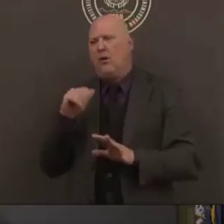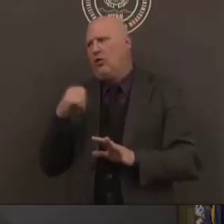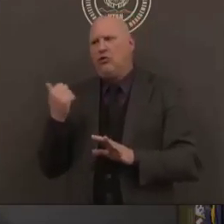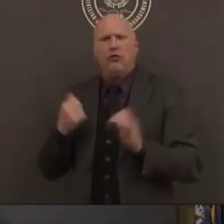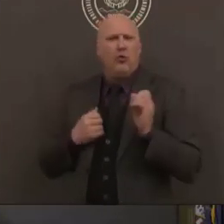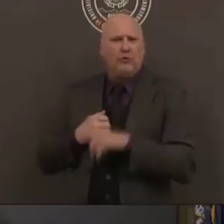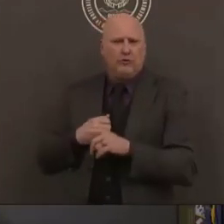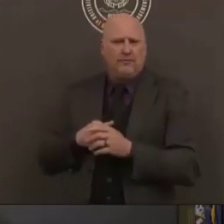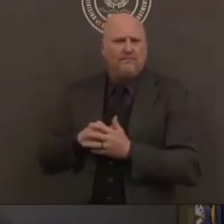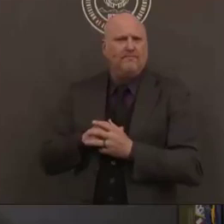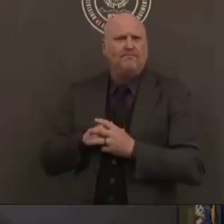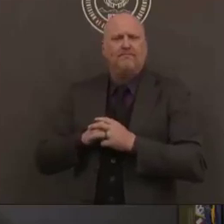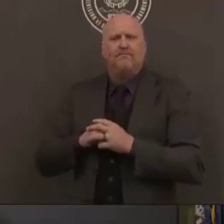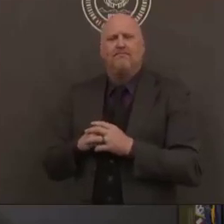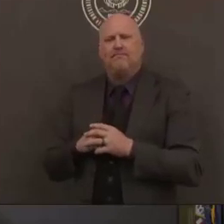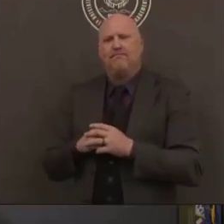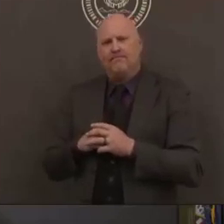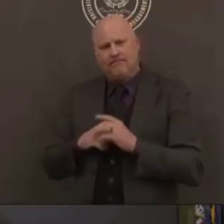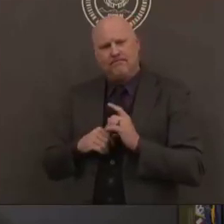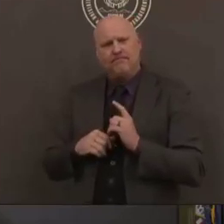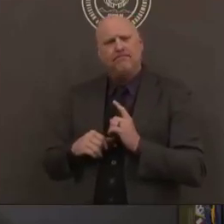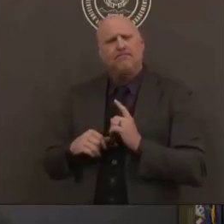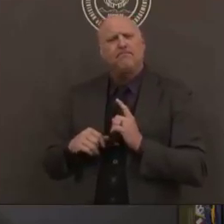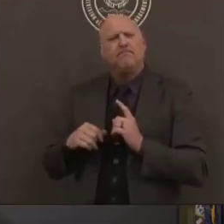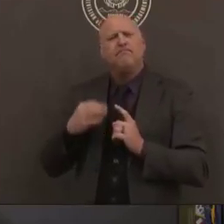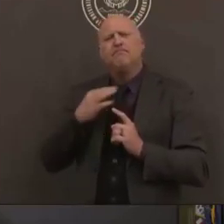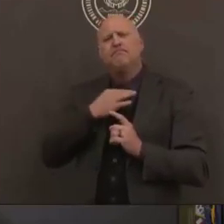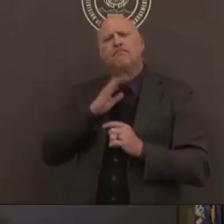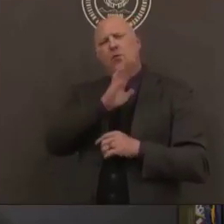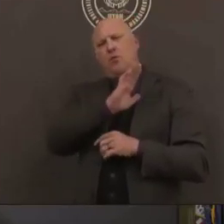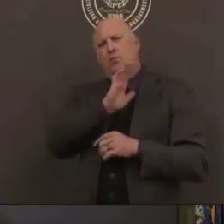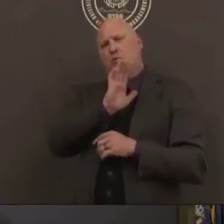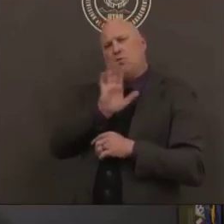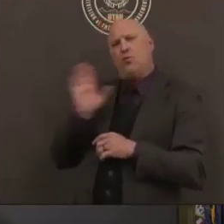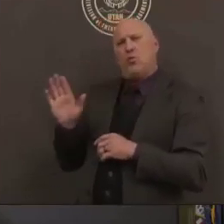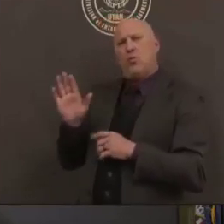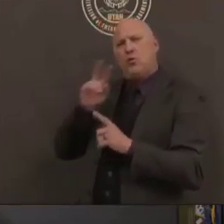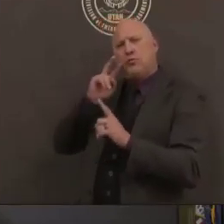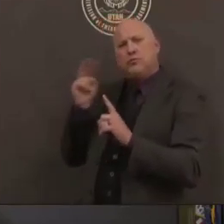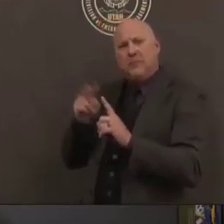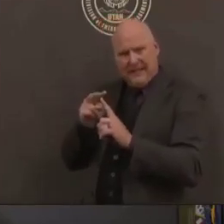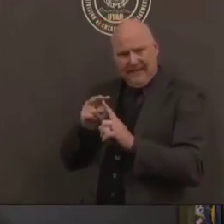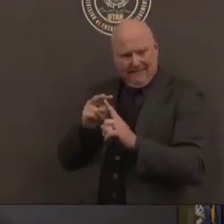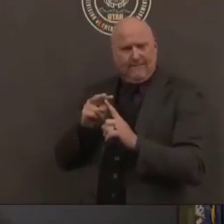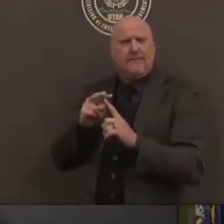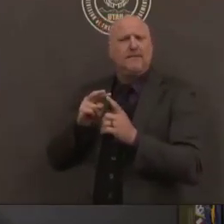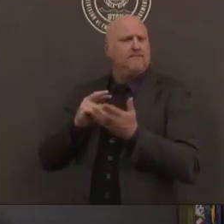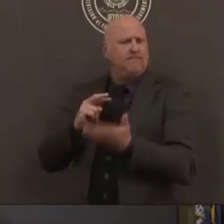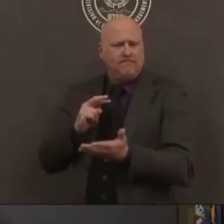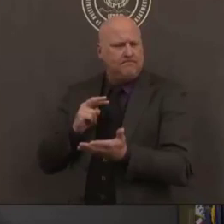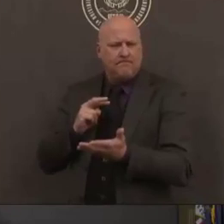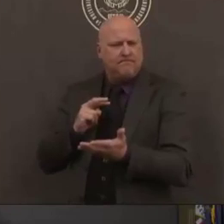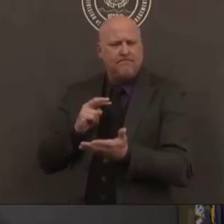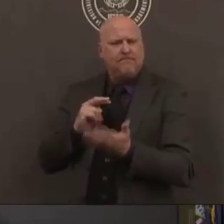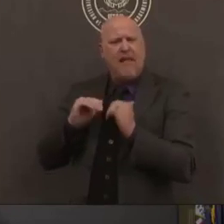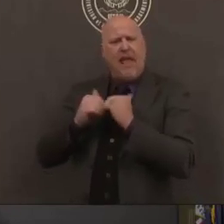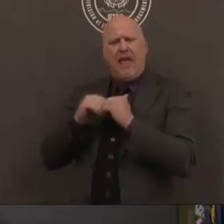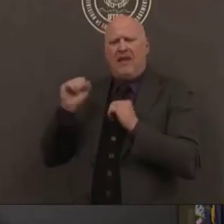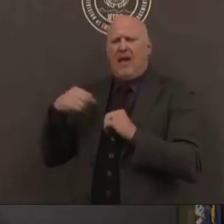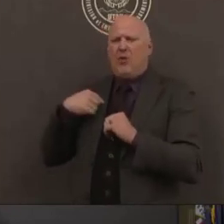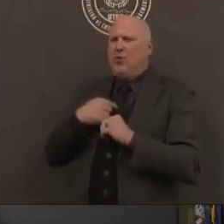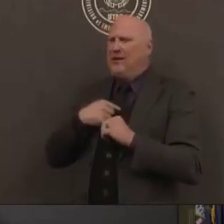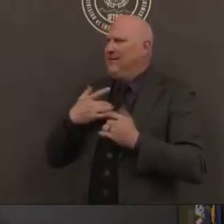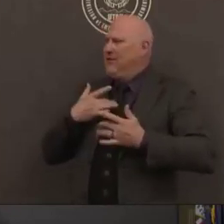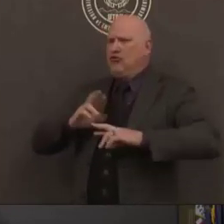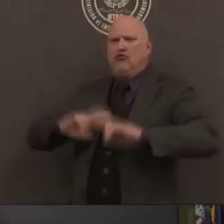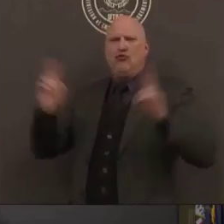Yes, hi. From your perspective, what measures need to be in place for people to be able to go back to work, school, et cetera, eventually? Is that like a rapid